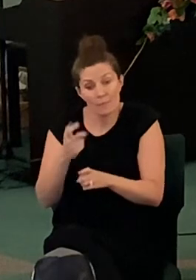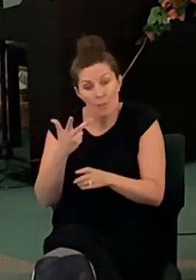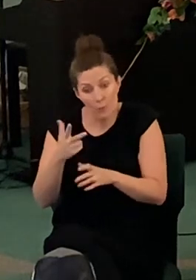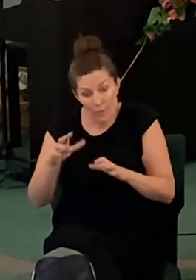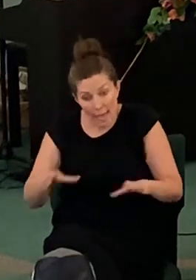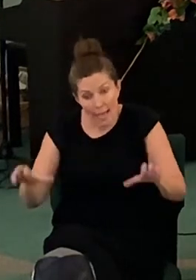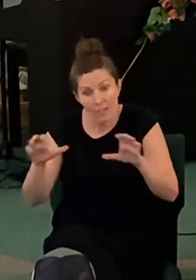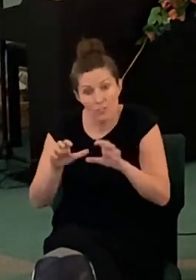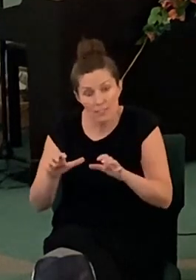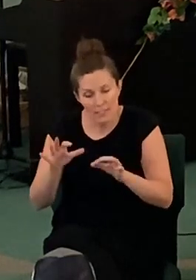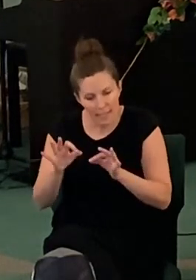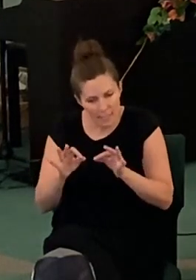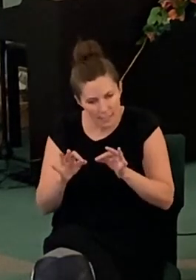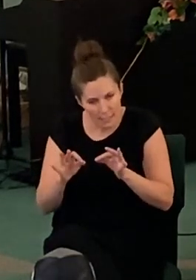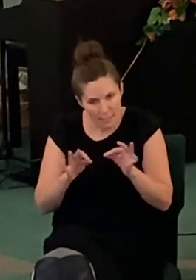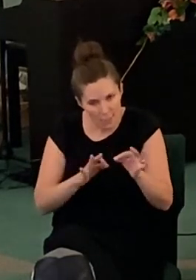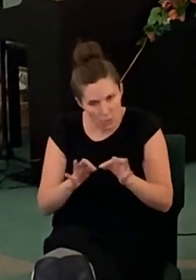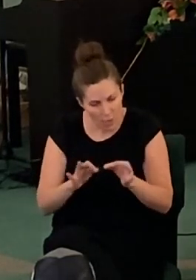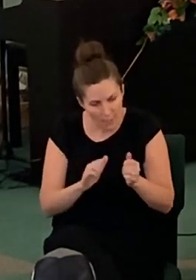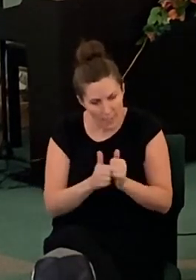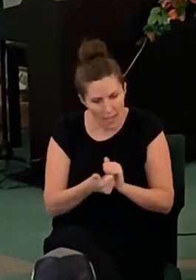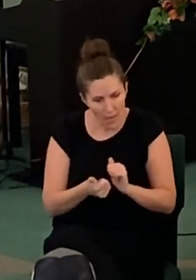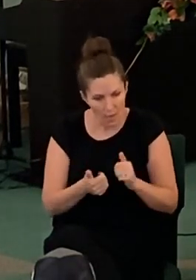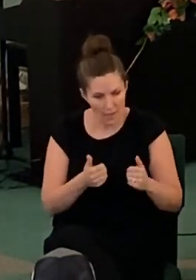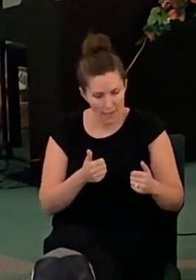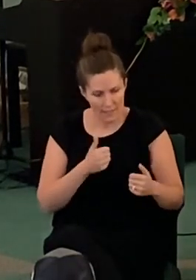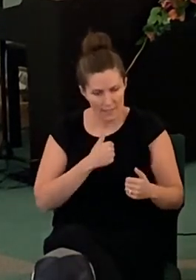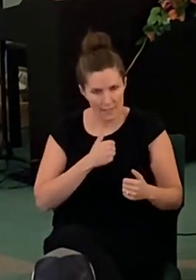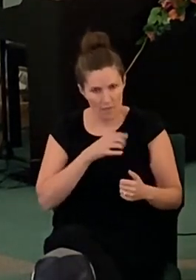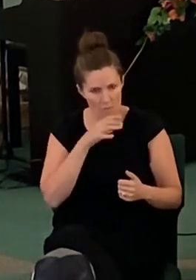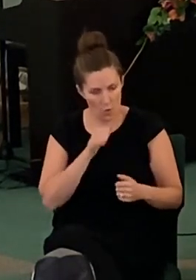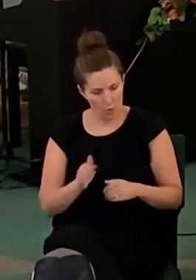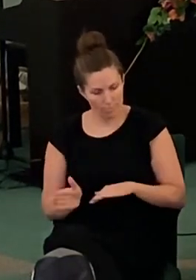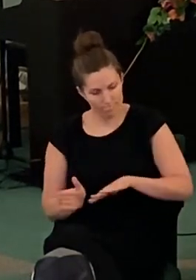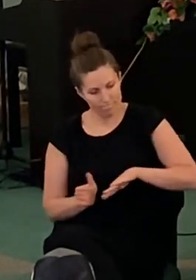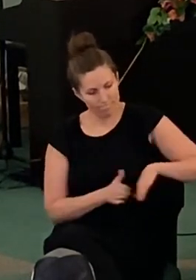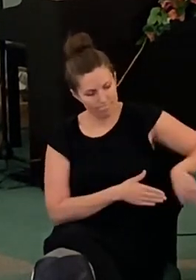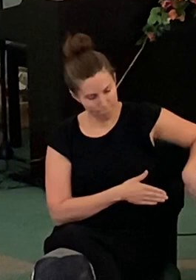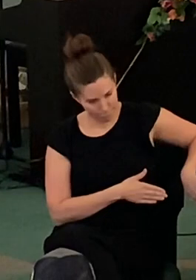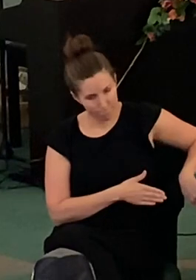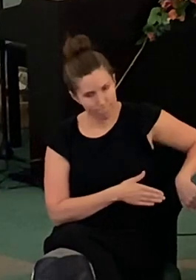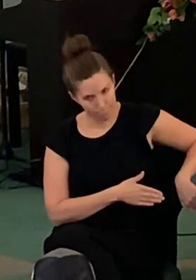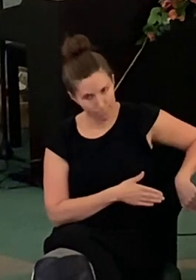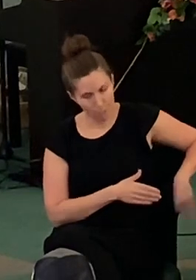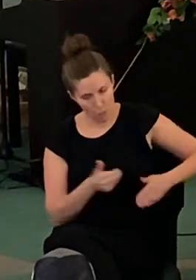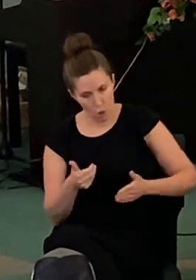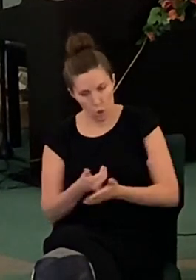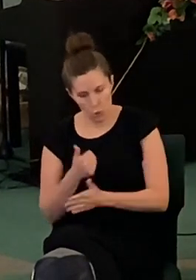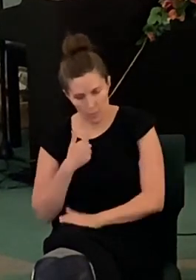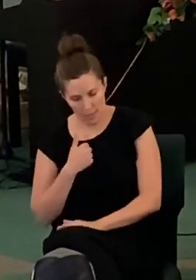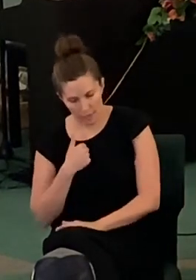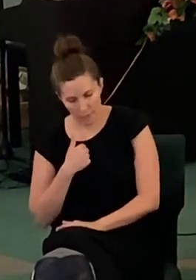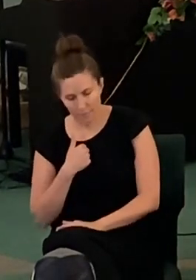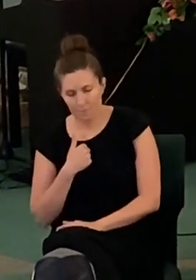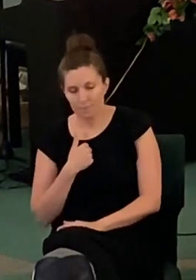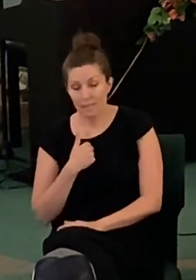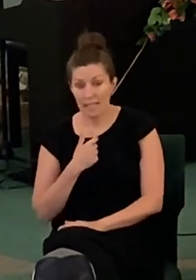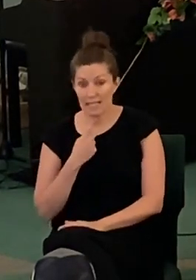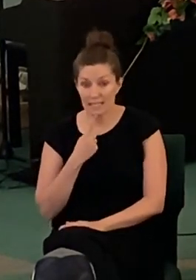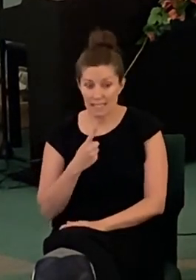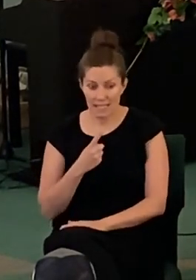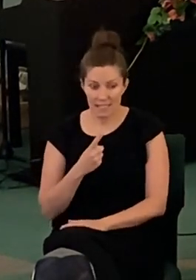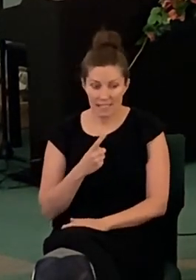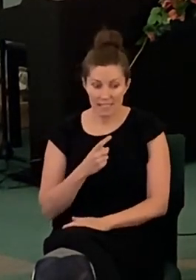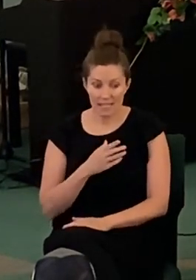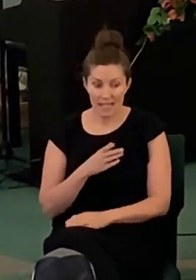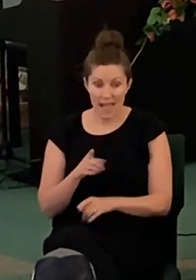how they should put off the old self that used to be part of their lives in verse 14. He says, as obedient children, do not